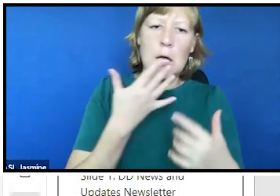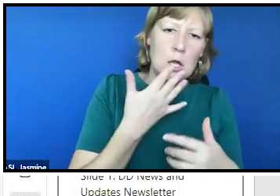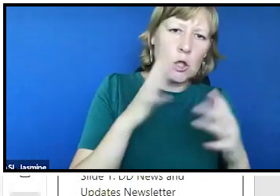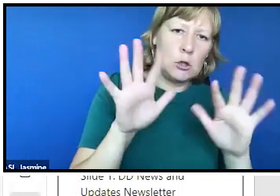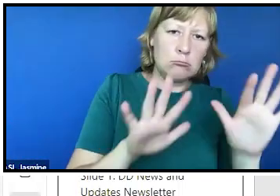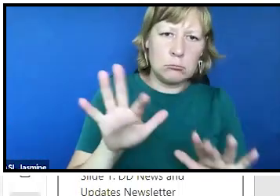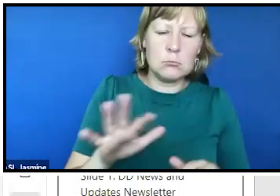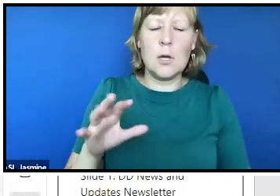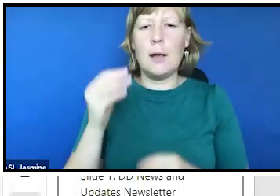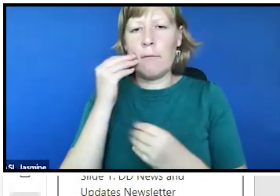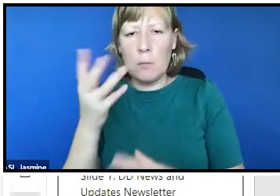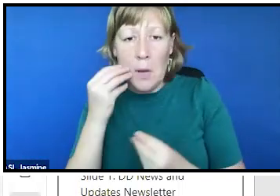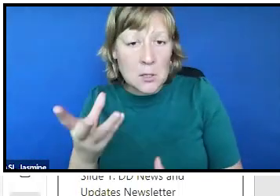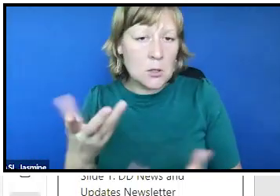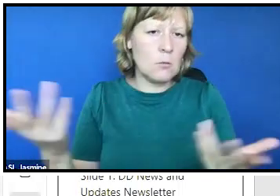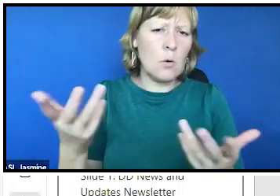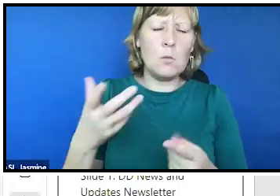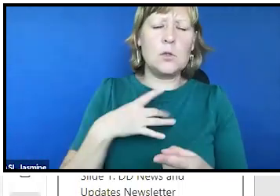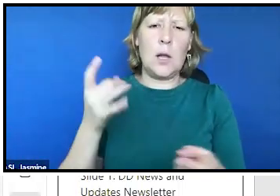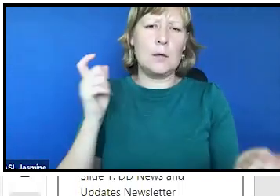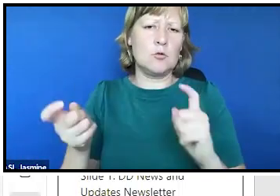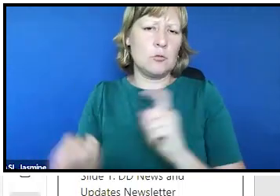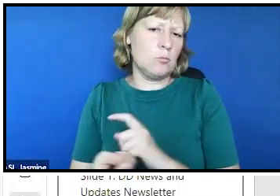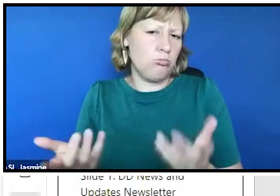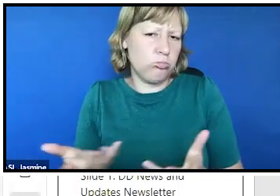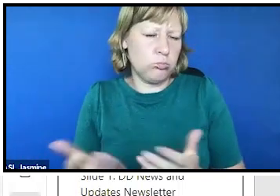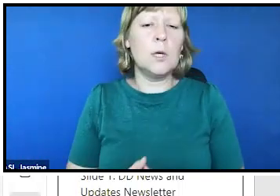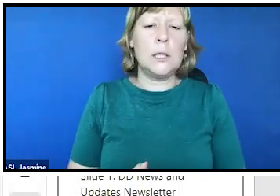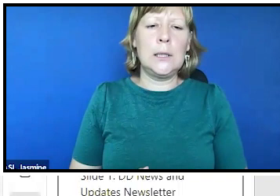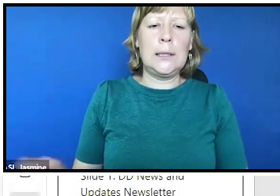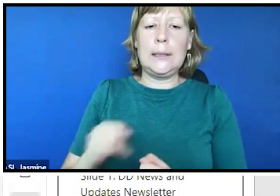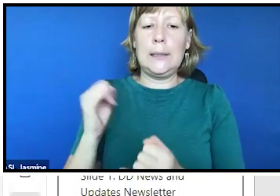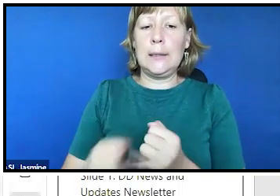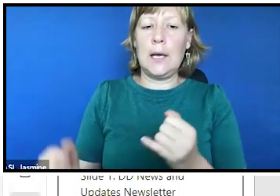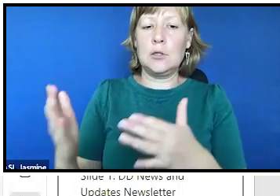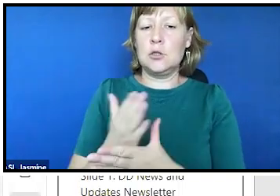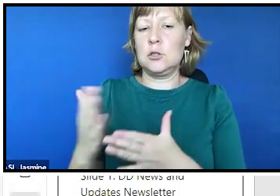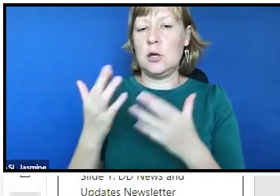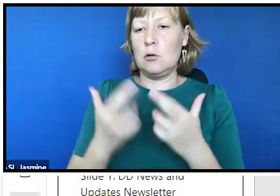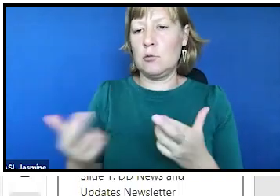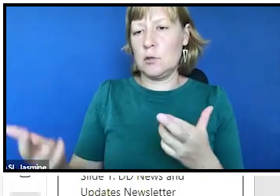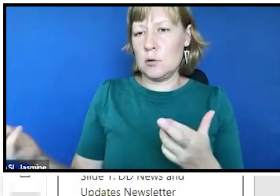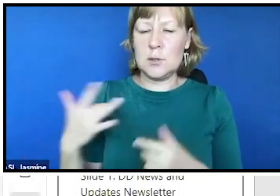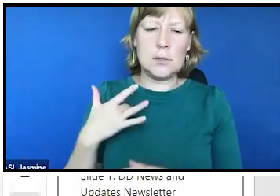of information do you want to see? And the last will always be shared resources, which are typically flyers from other things,